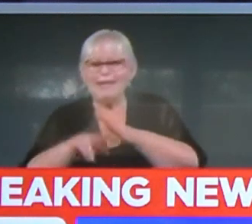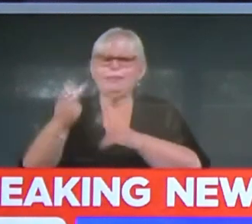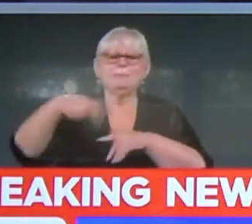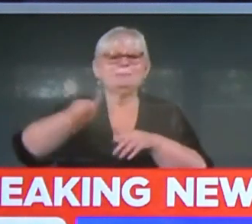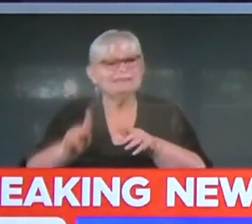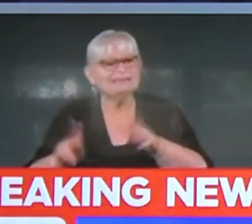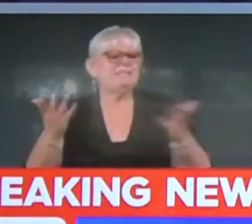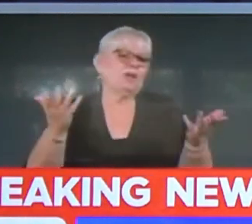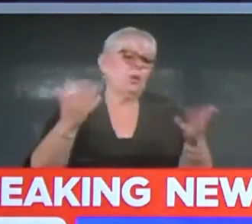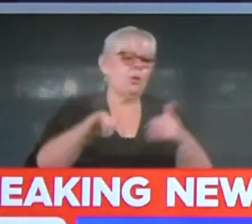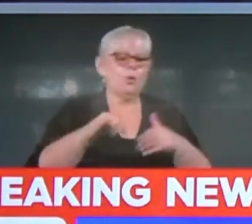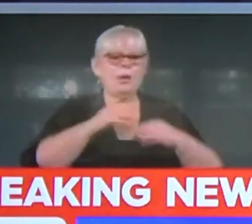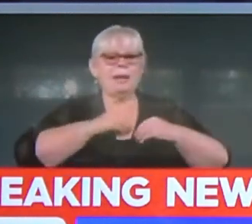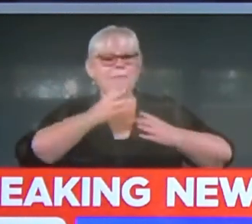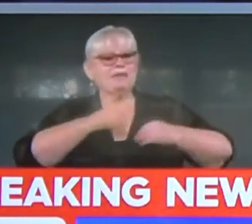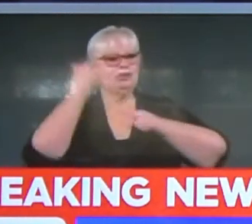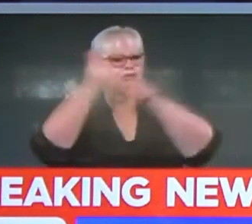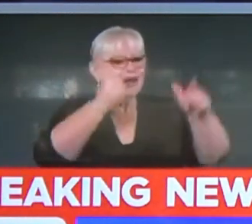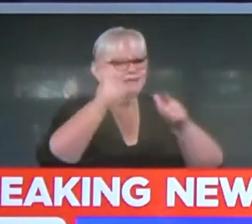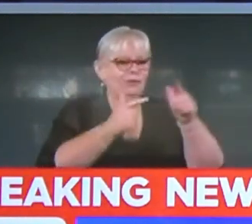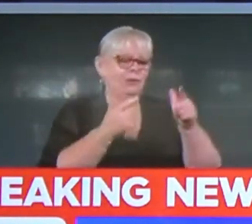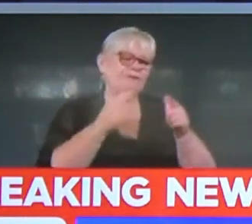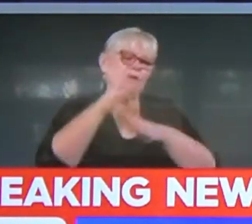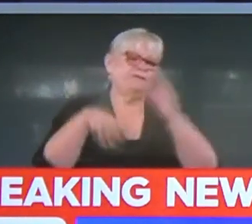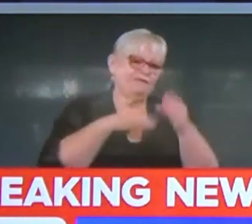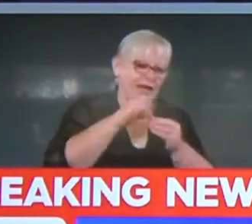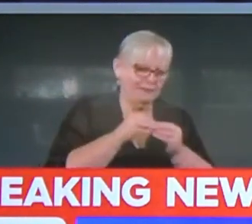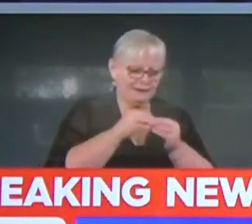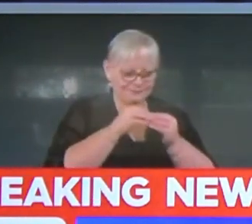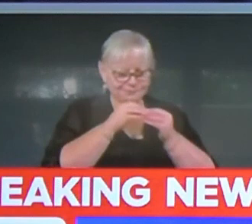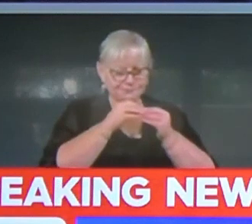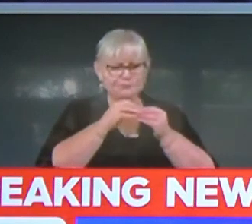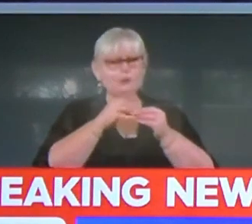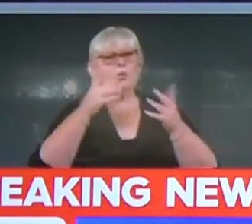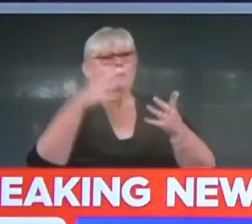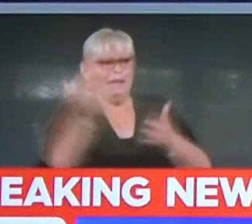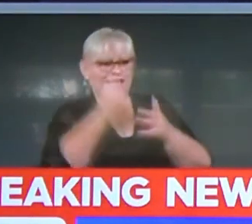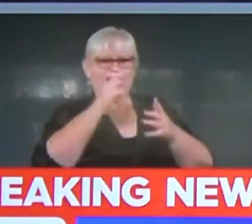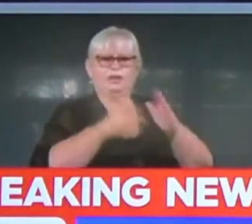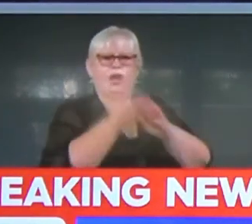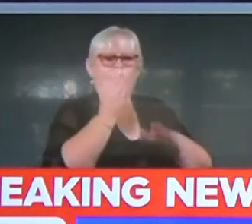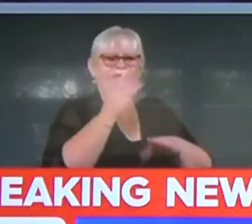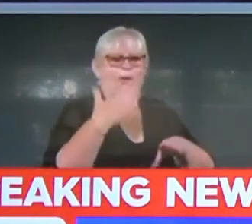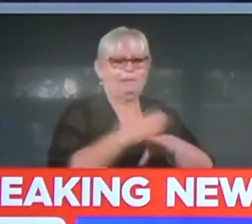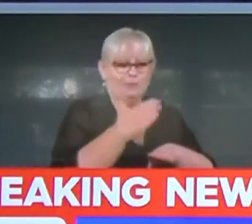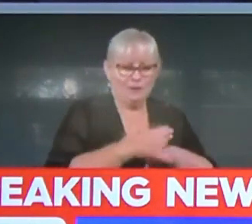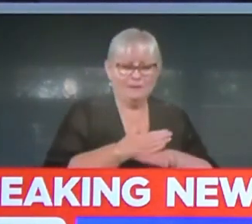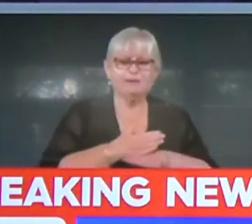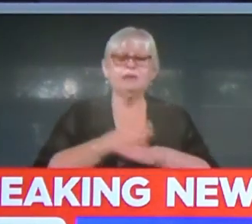providing. It may involve compassionate travel and essential travel for employment, things of that nature. But